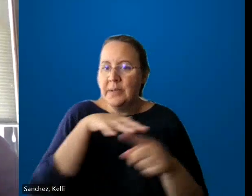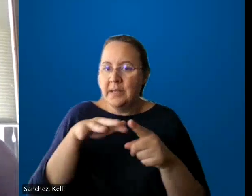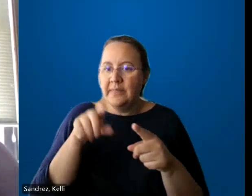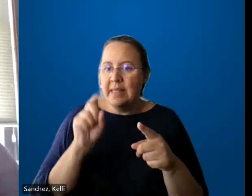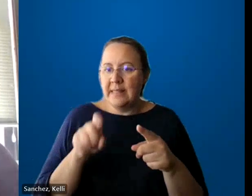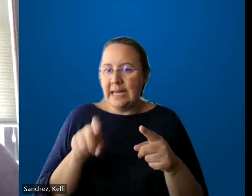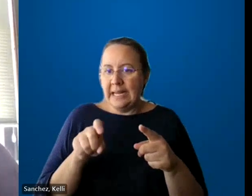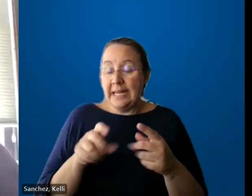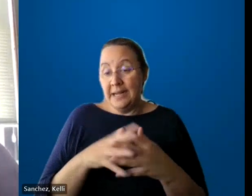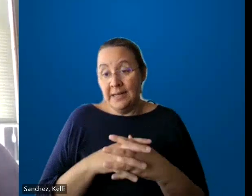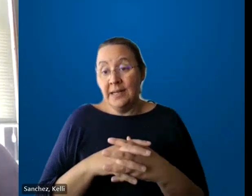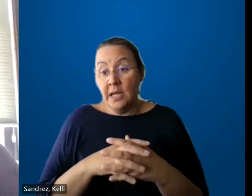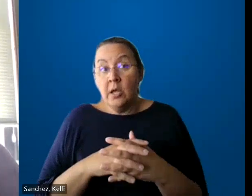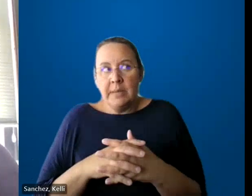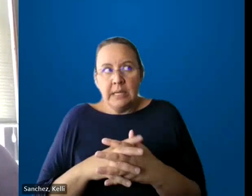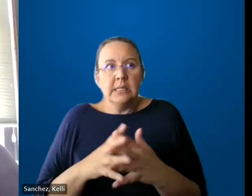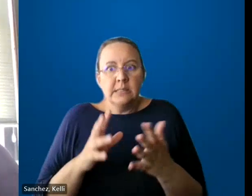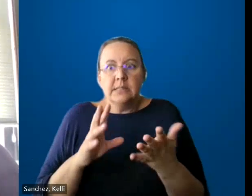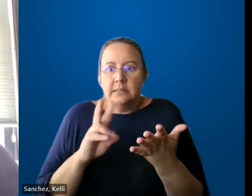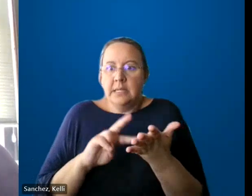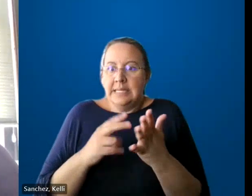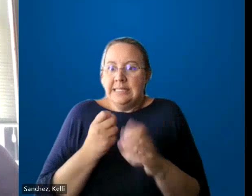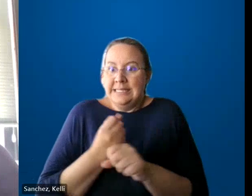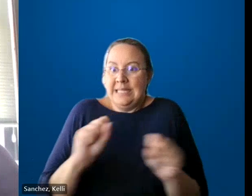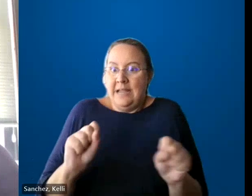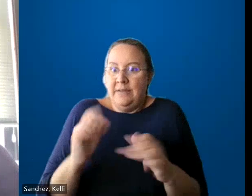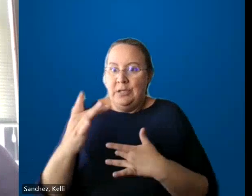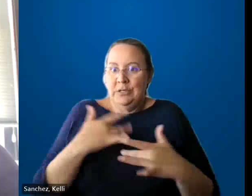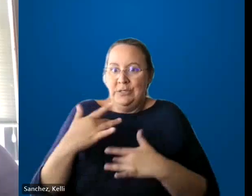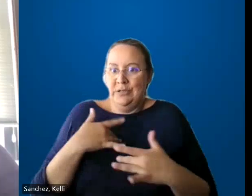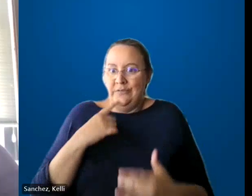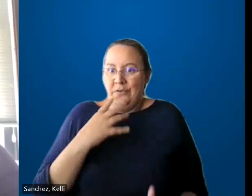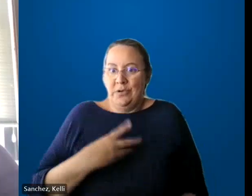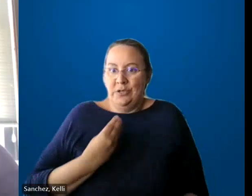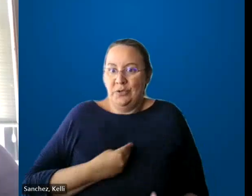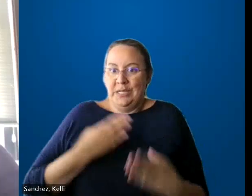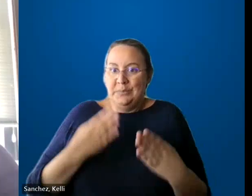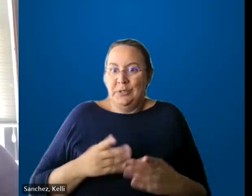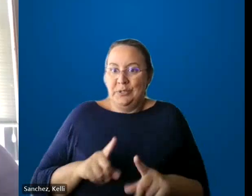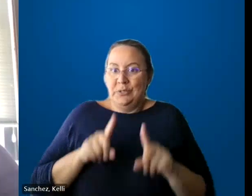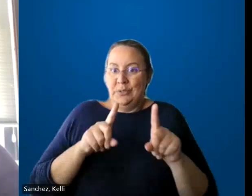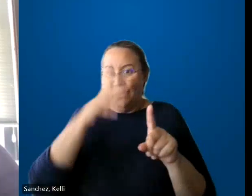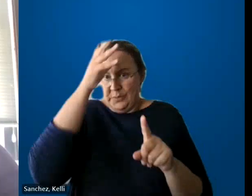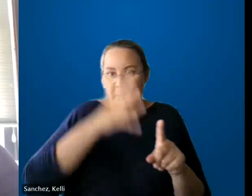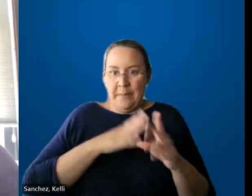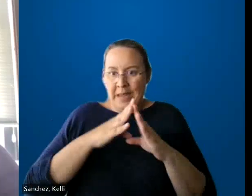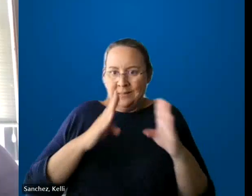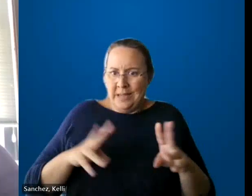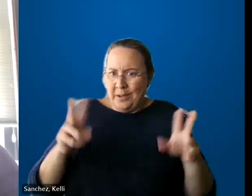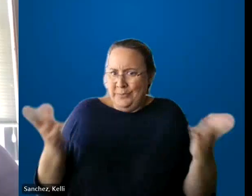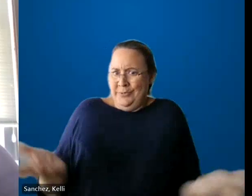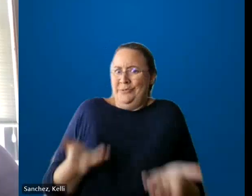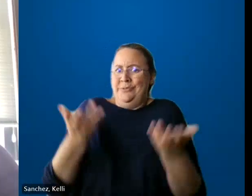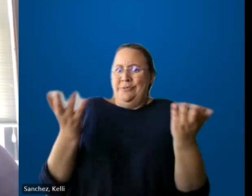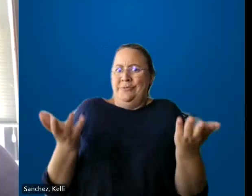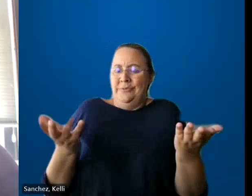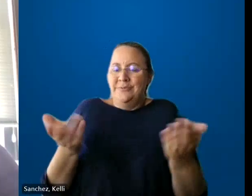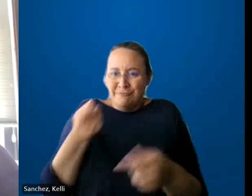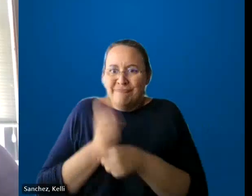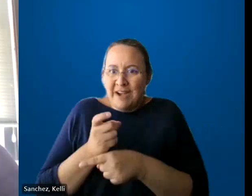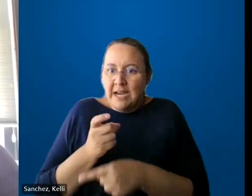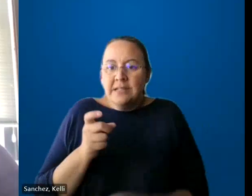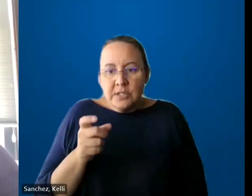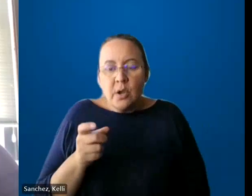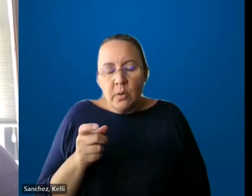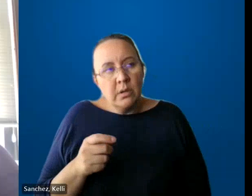access, because it is a safety concern for a trans person to go to a man's house and stuff like that. So I feel like